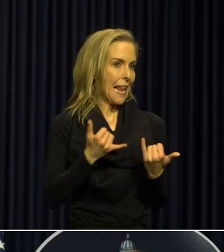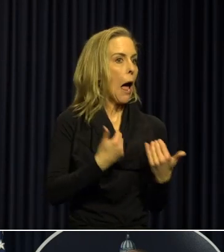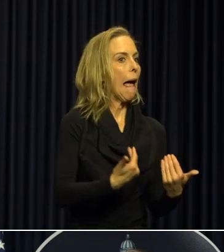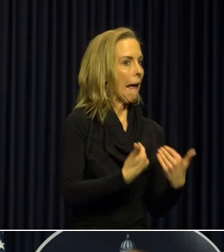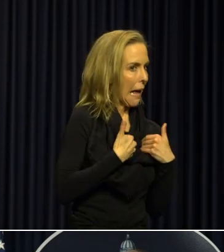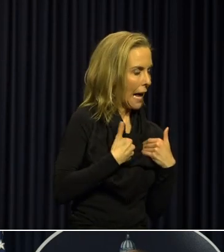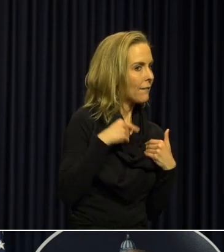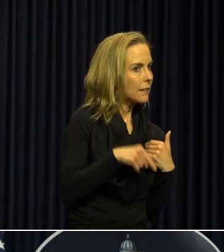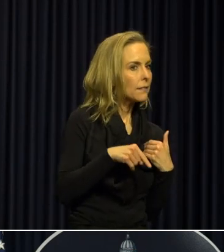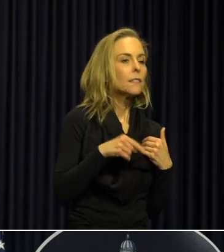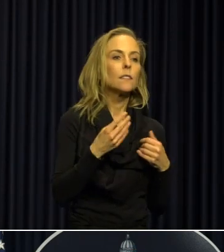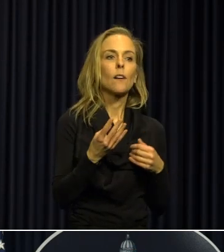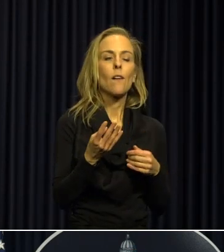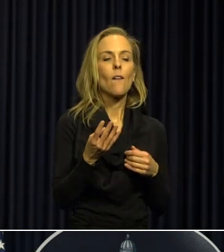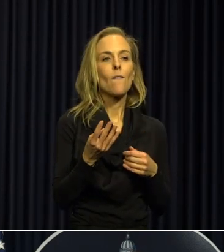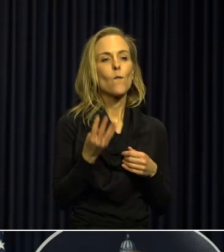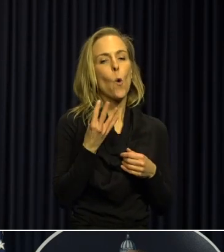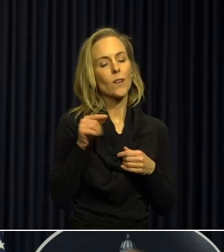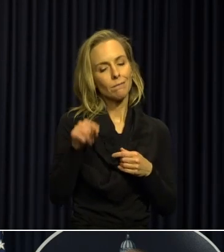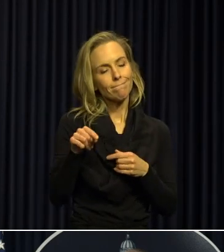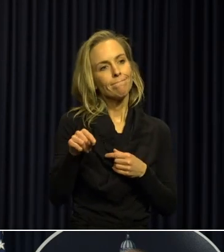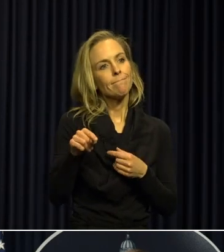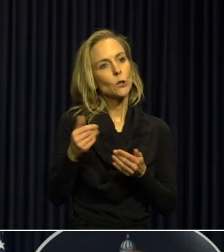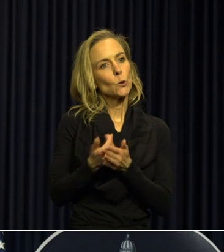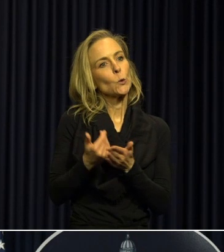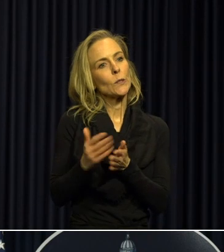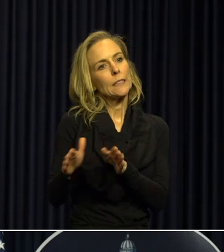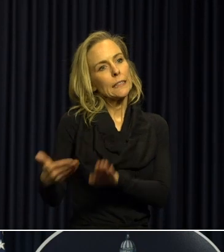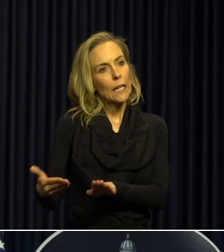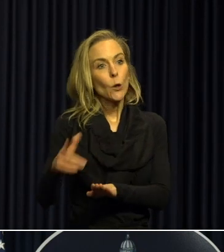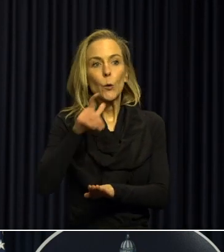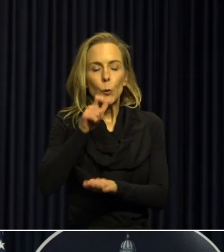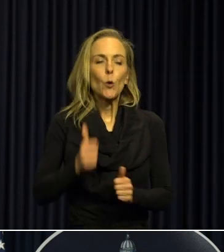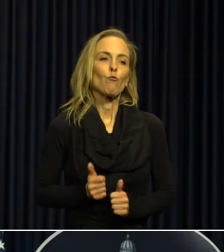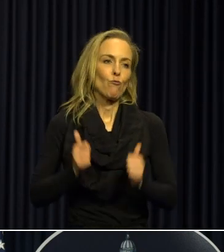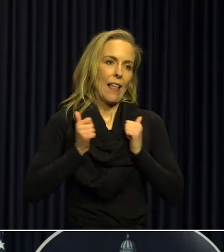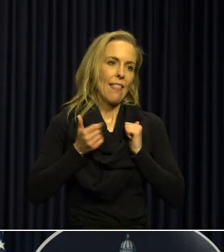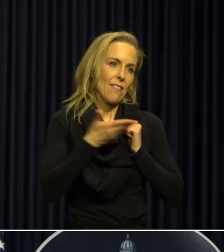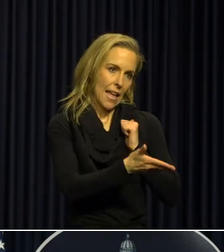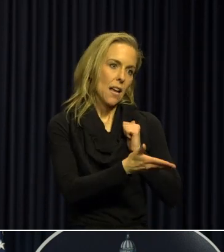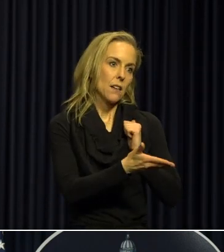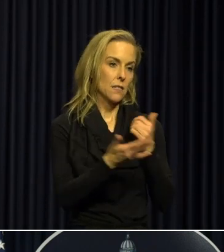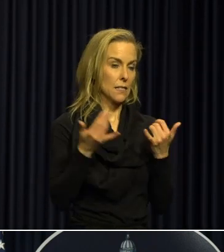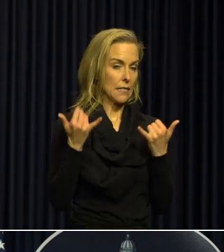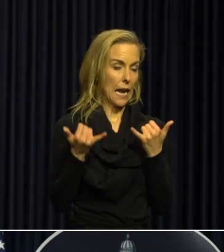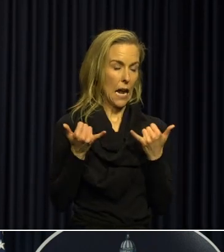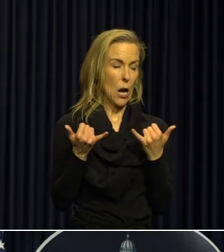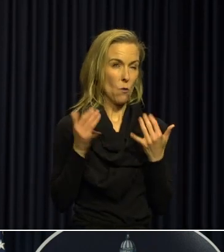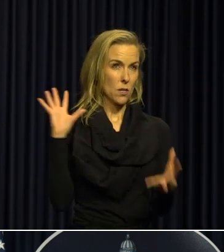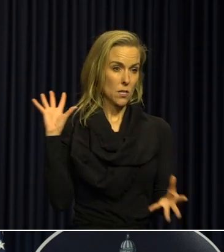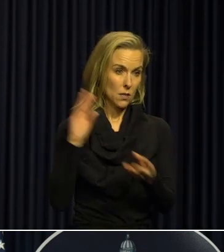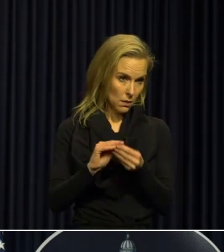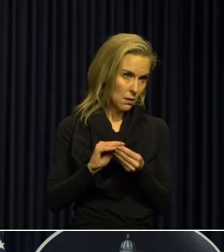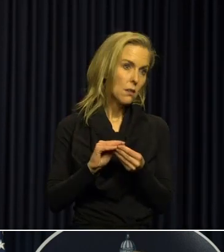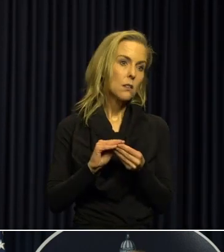4 new deaths, all of which are residents. So to date, I believe we have